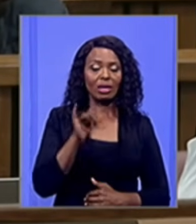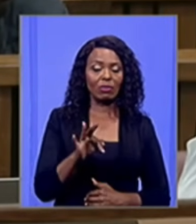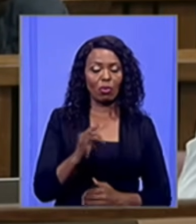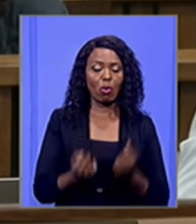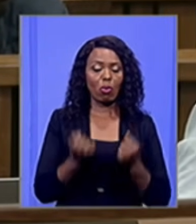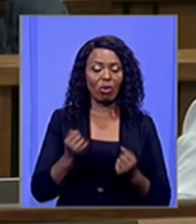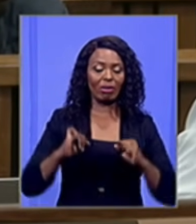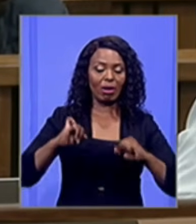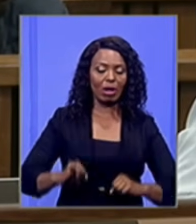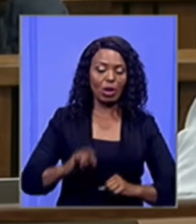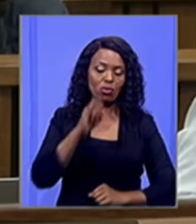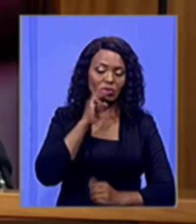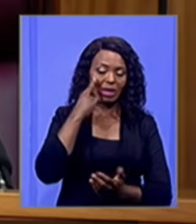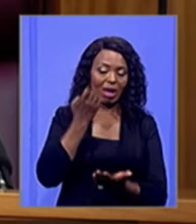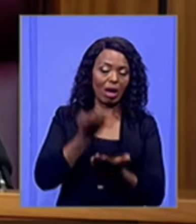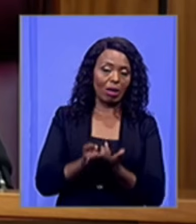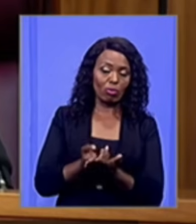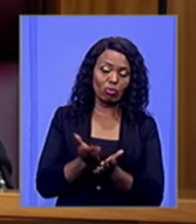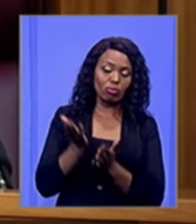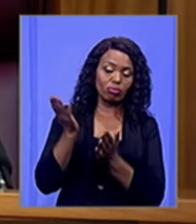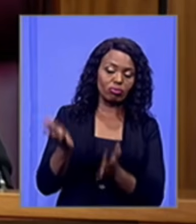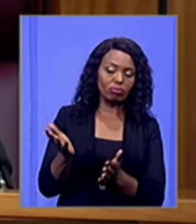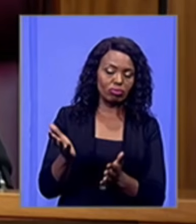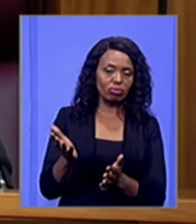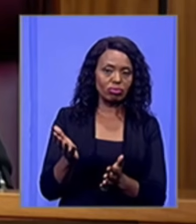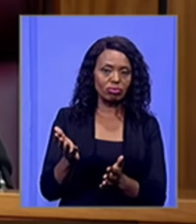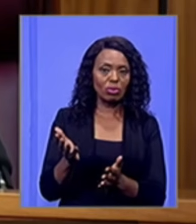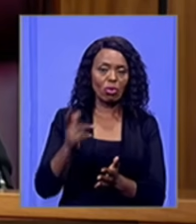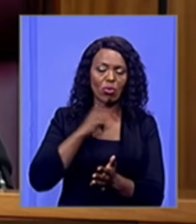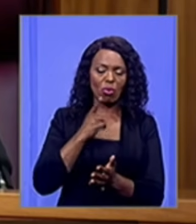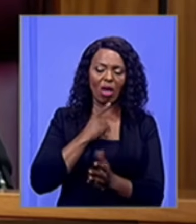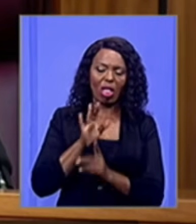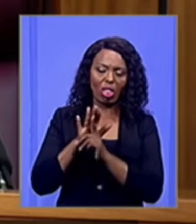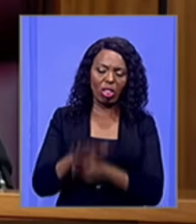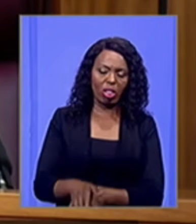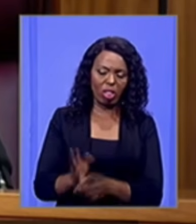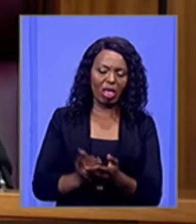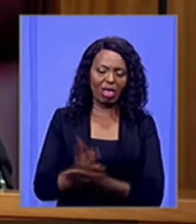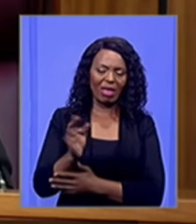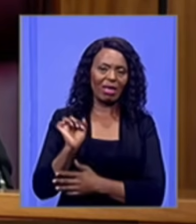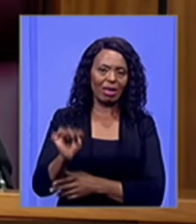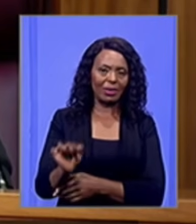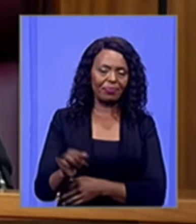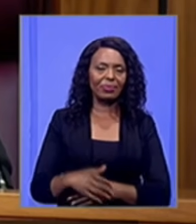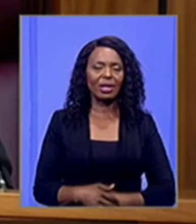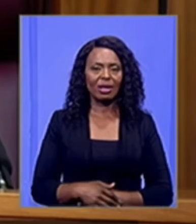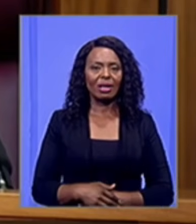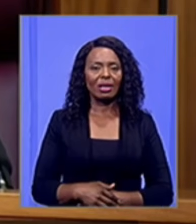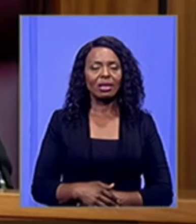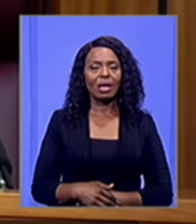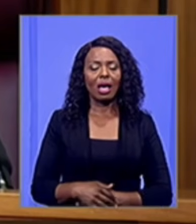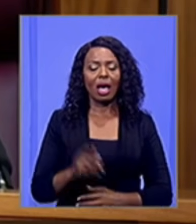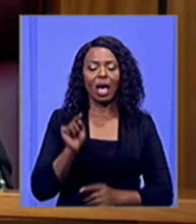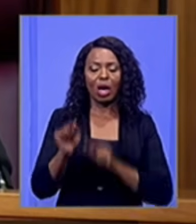allowed such an egregious flouting and flagrant flouting of accused number